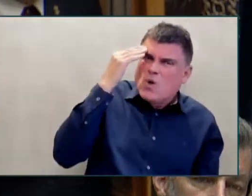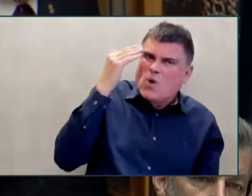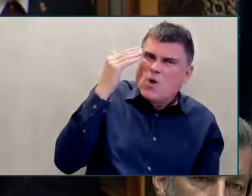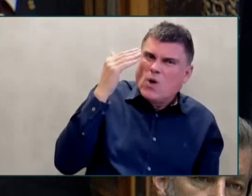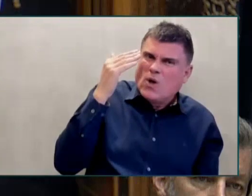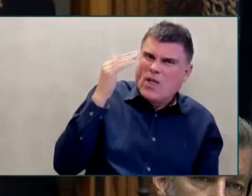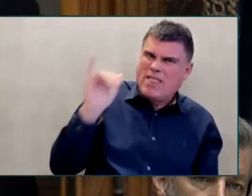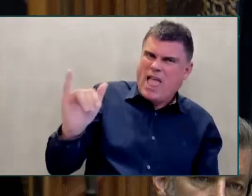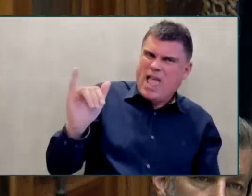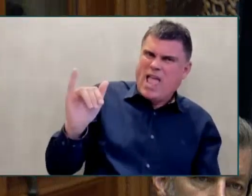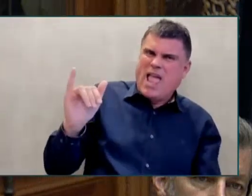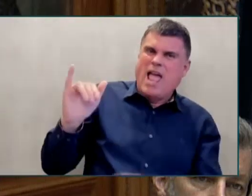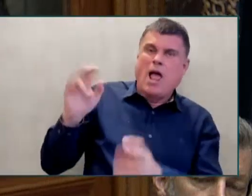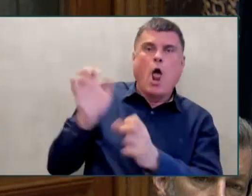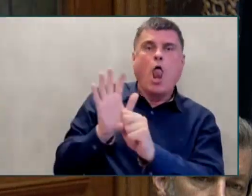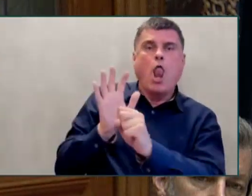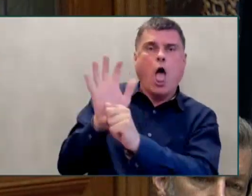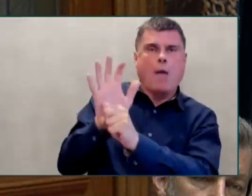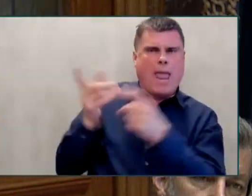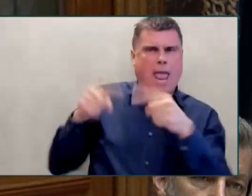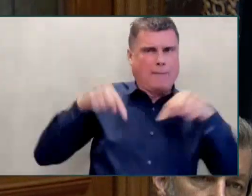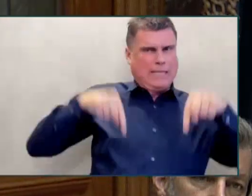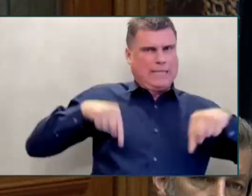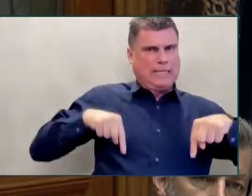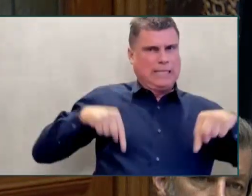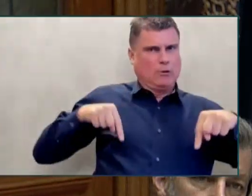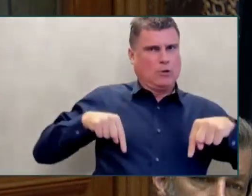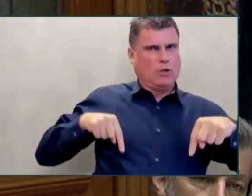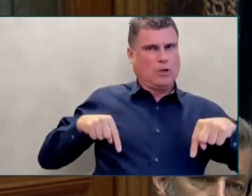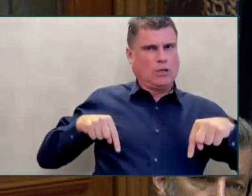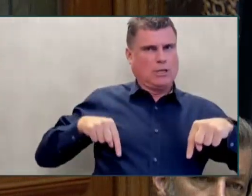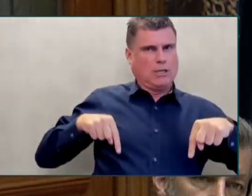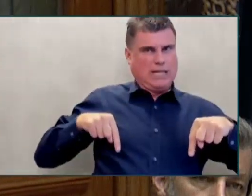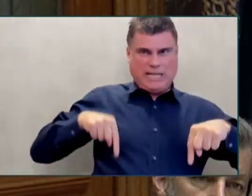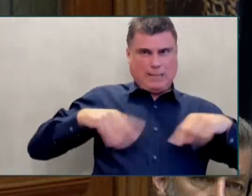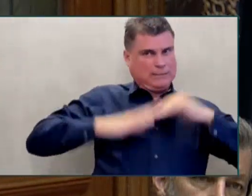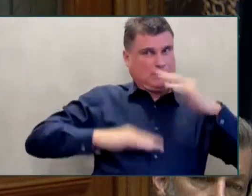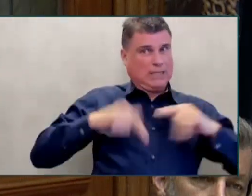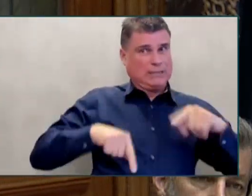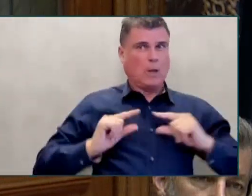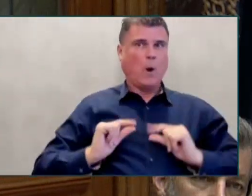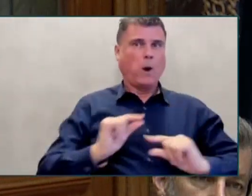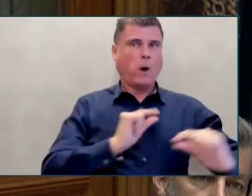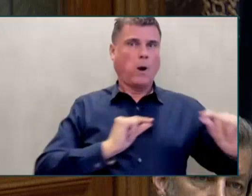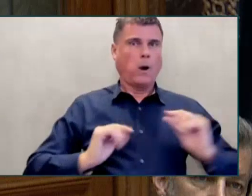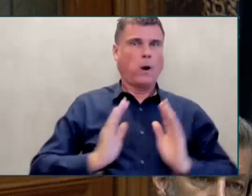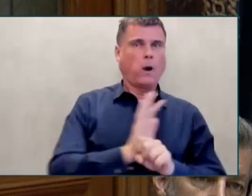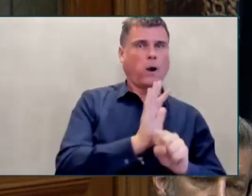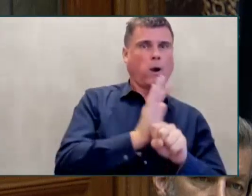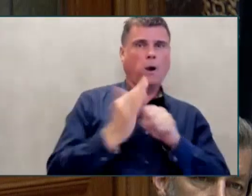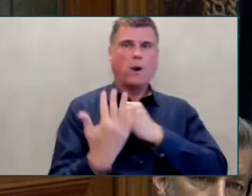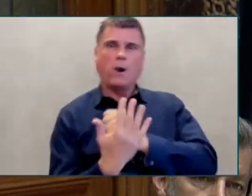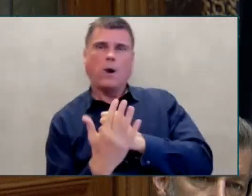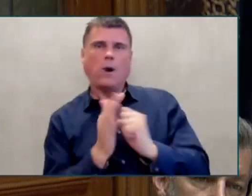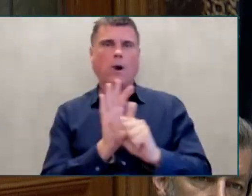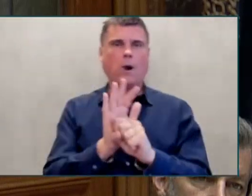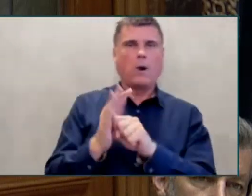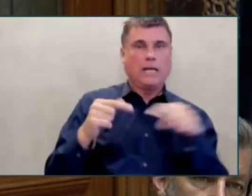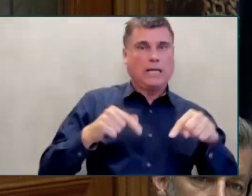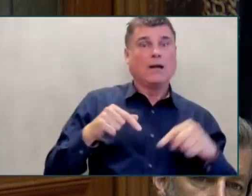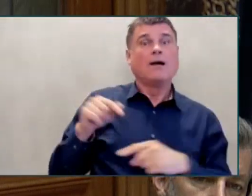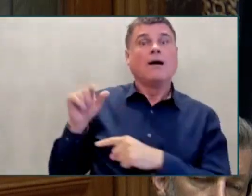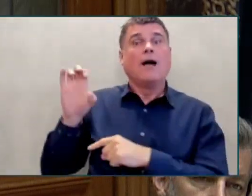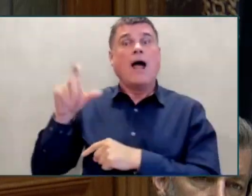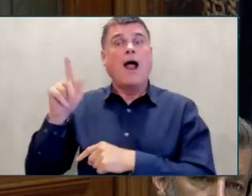Over the following days, Teck lobbied this government several times. On April 12th, Teck lobbied the former Premier's Chief